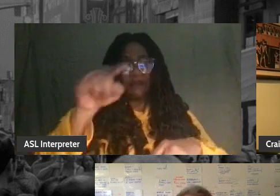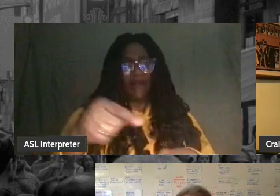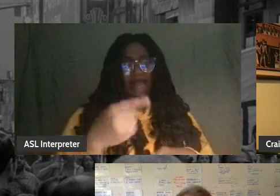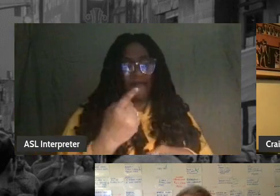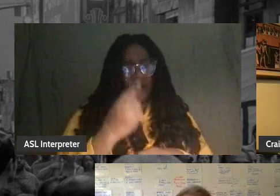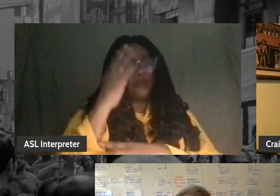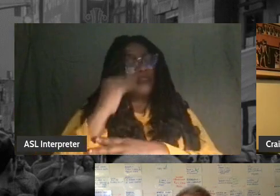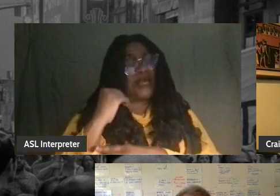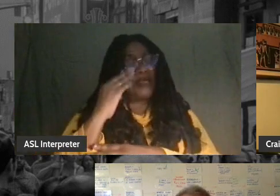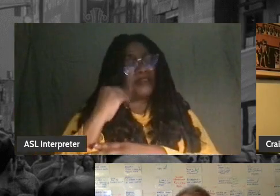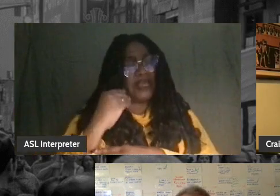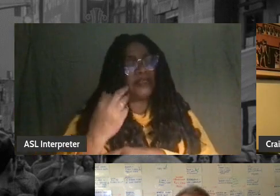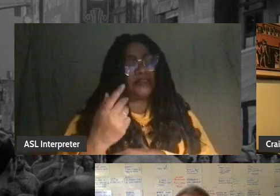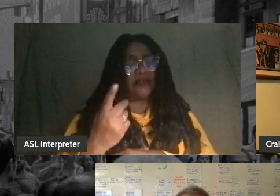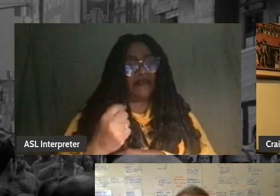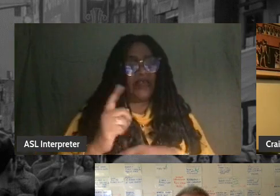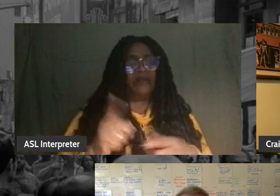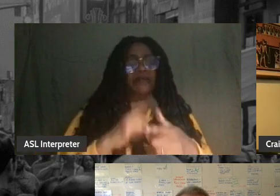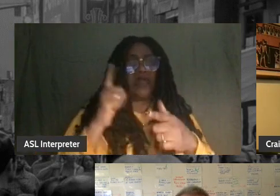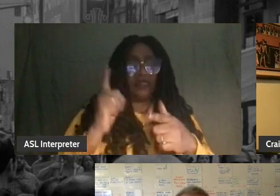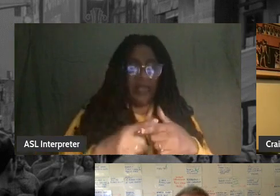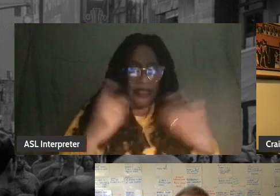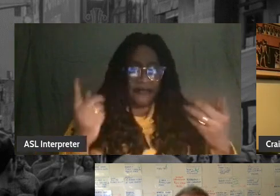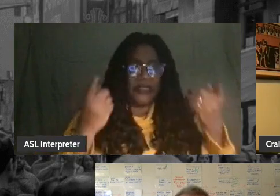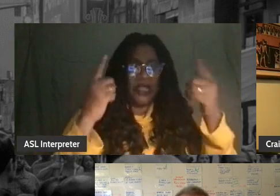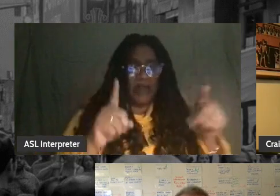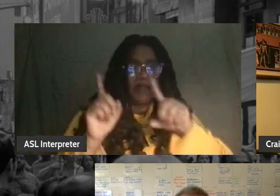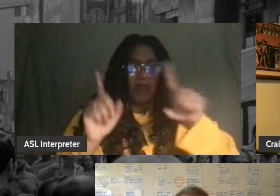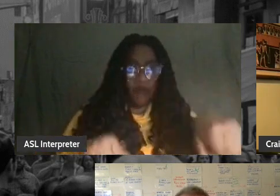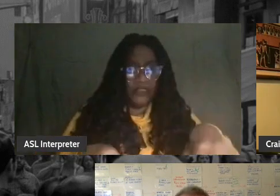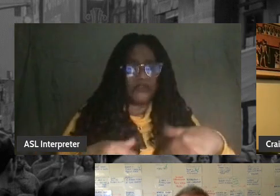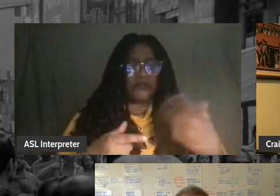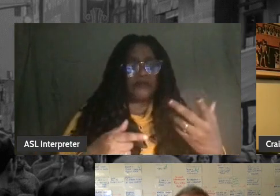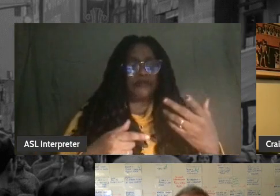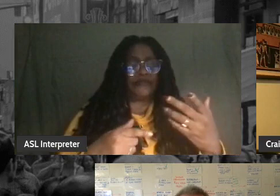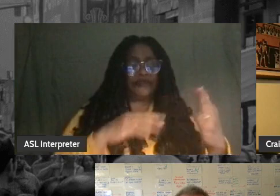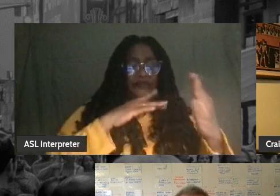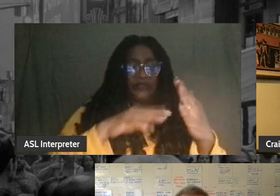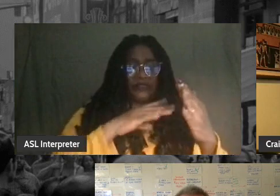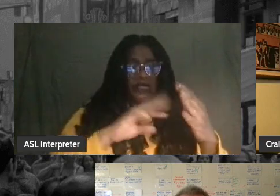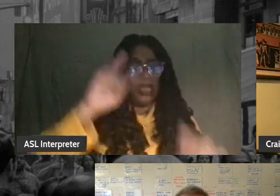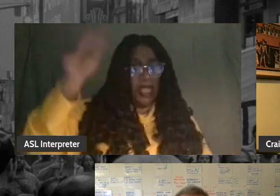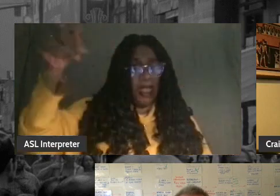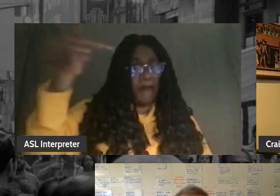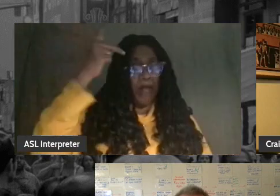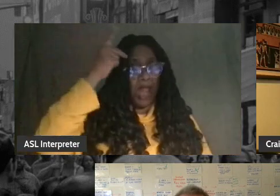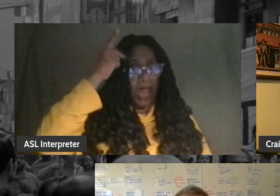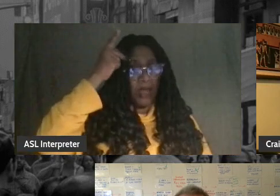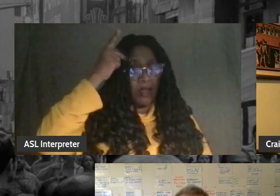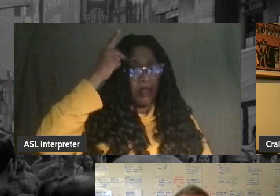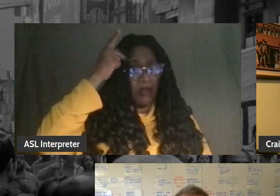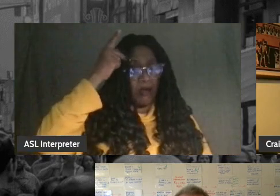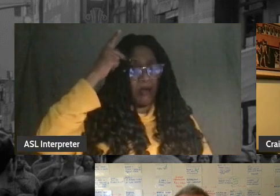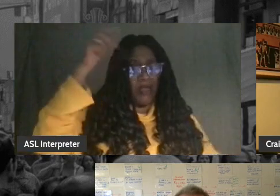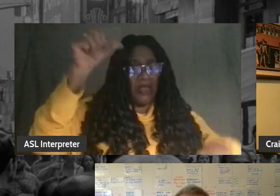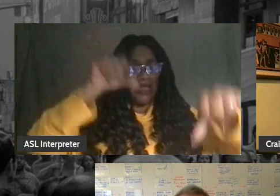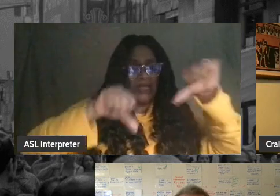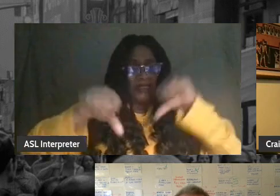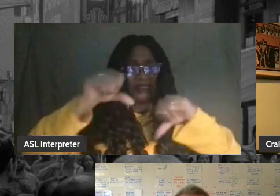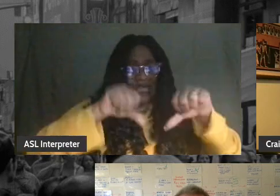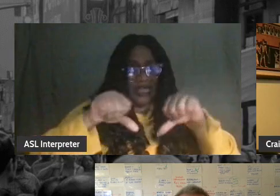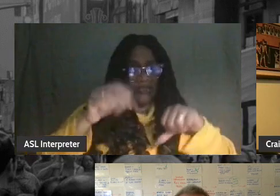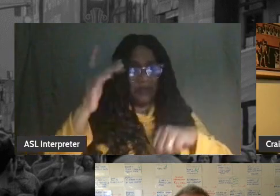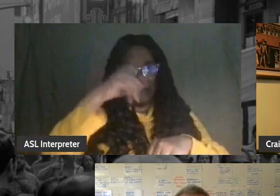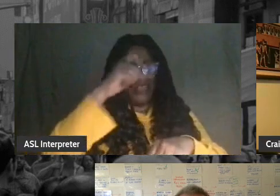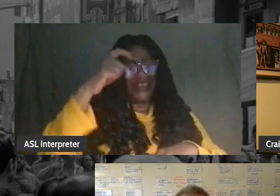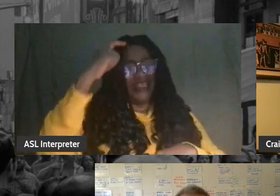it. And then I went off to study actually political science because I thought I wanted to go into